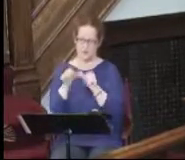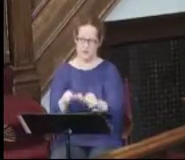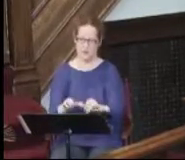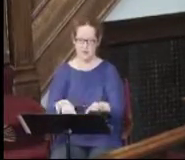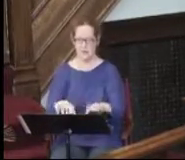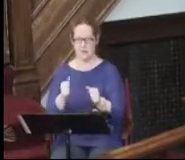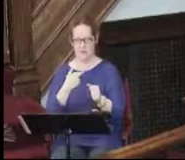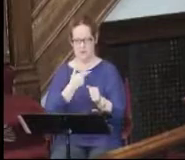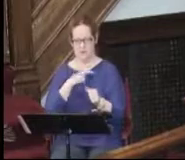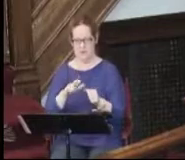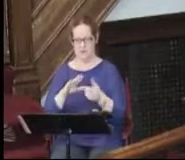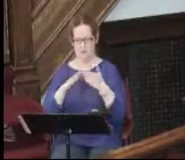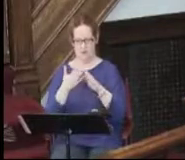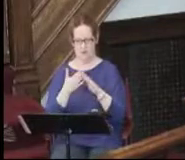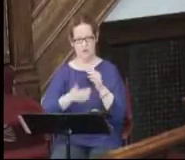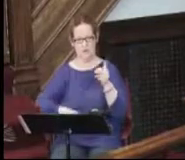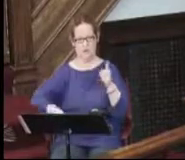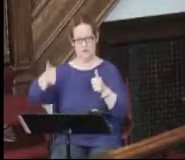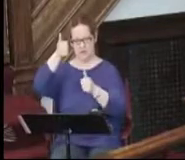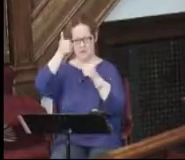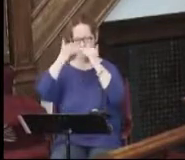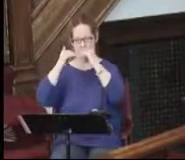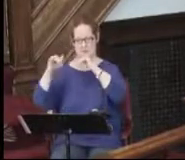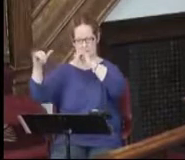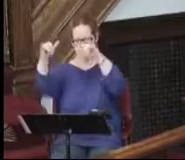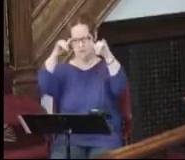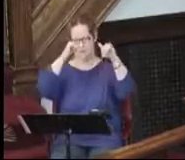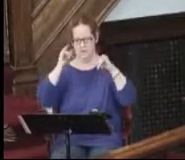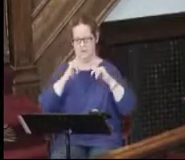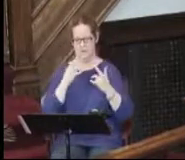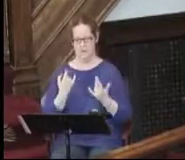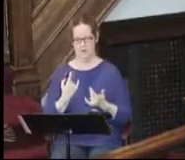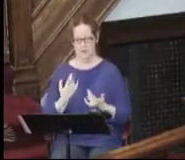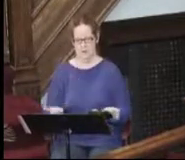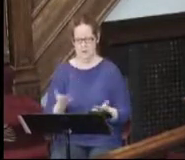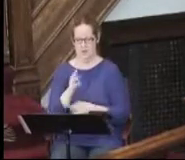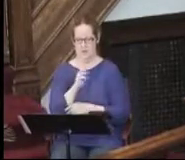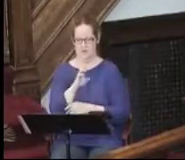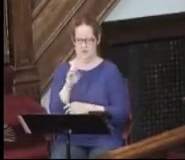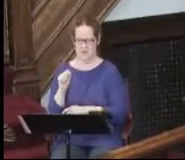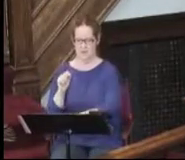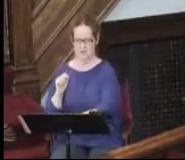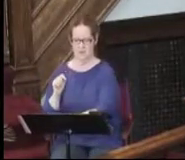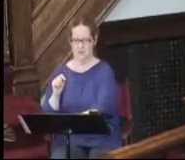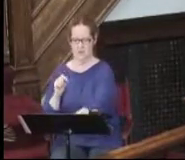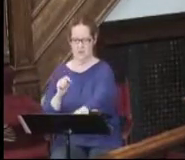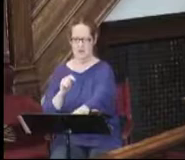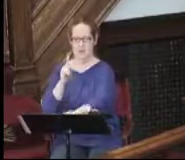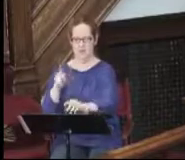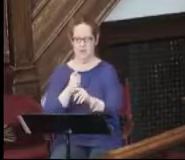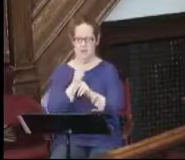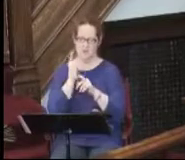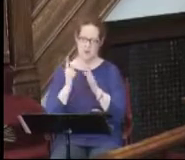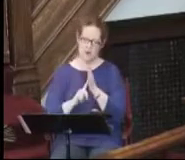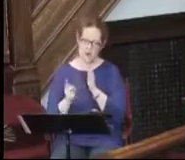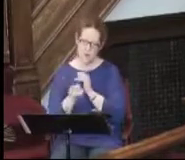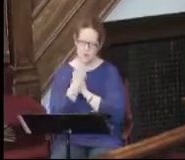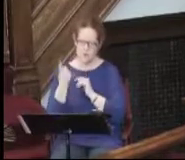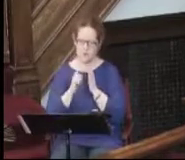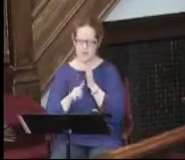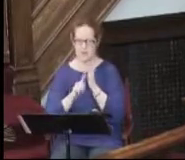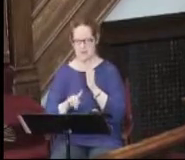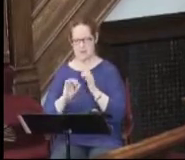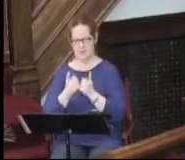hold faith communities to a very high standard. And so here at MCC Toronto, we need to constantly examine how we